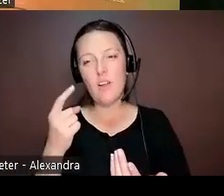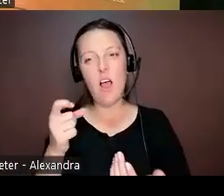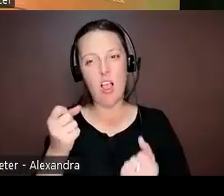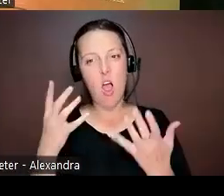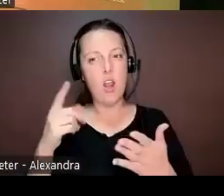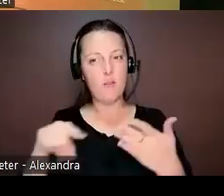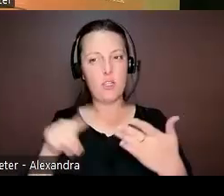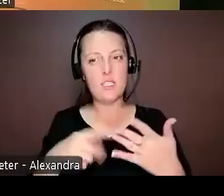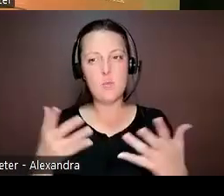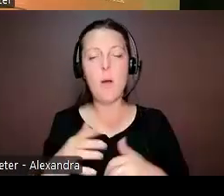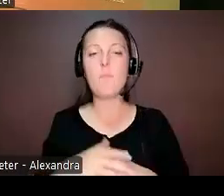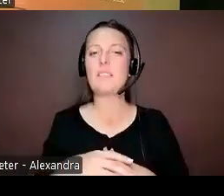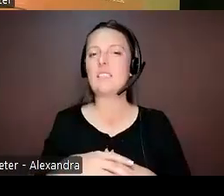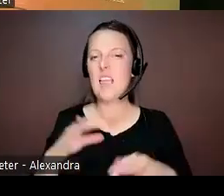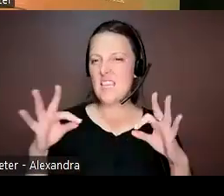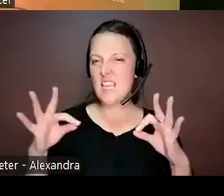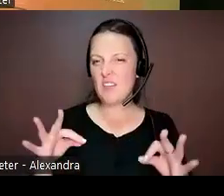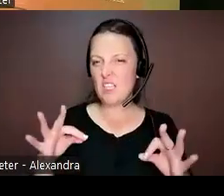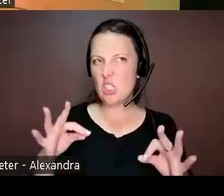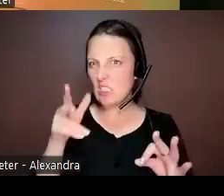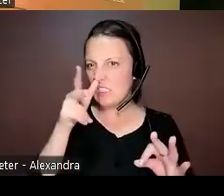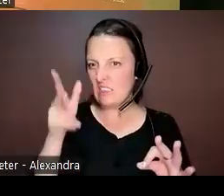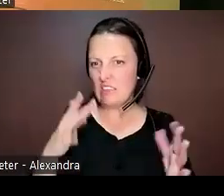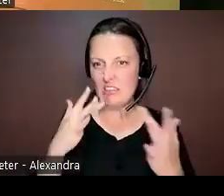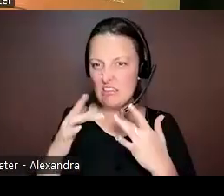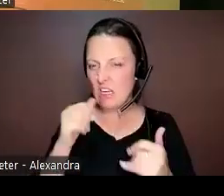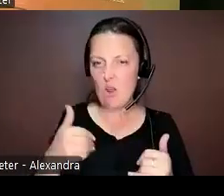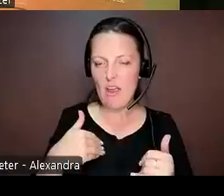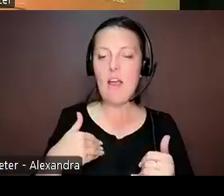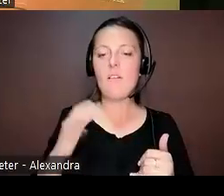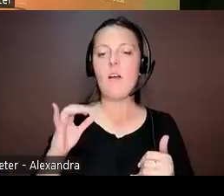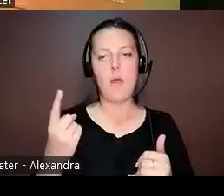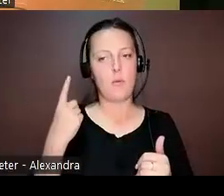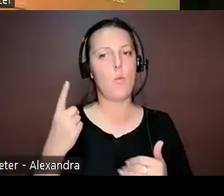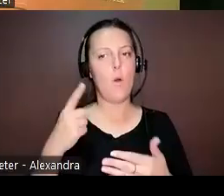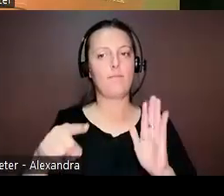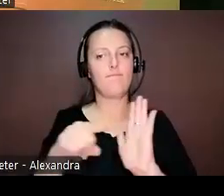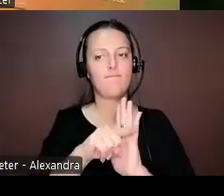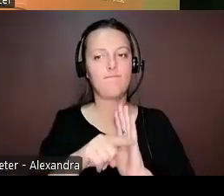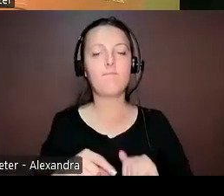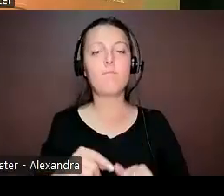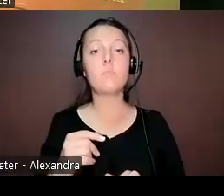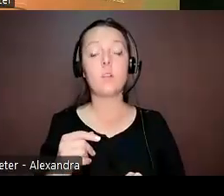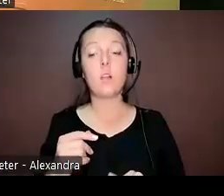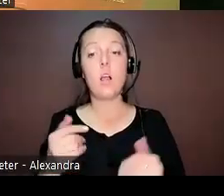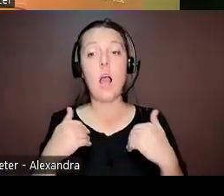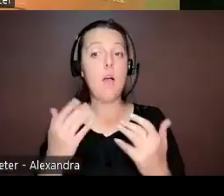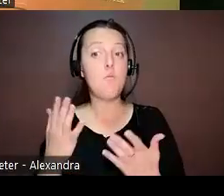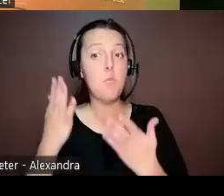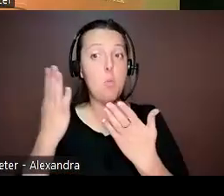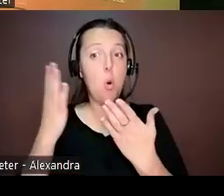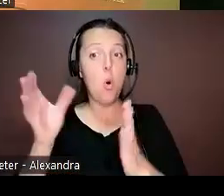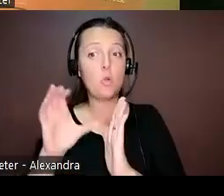couldn't quite agree what should be the, I mean, there are some proposed criteria that was floating around, but many studies were using